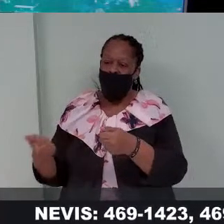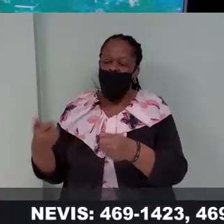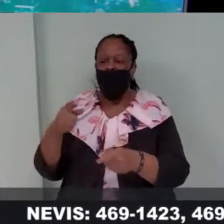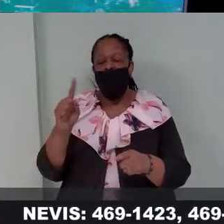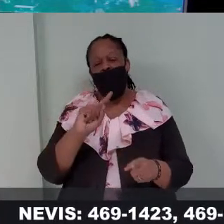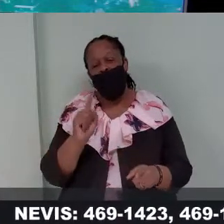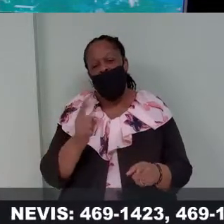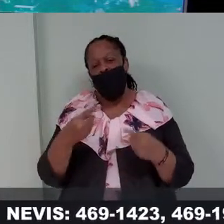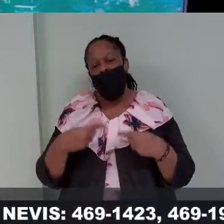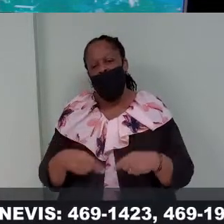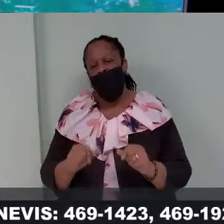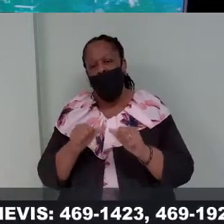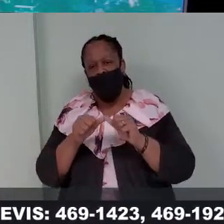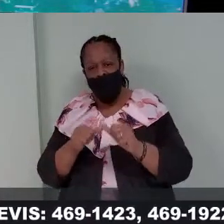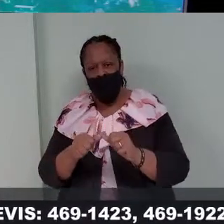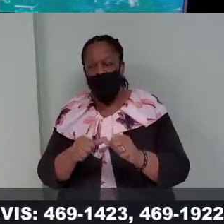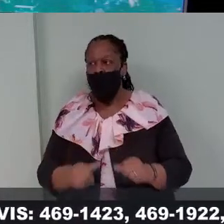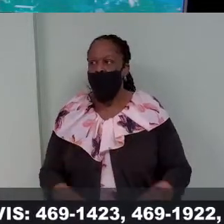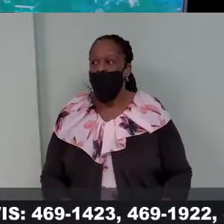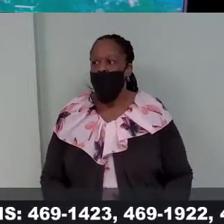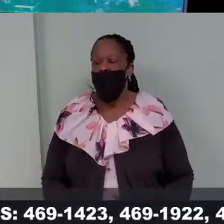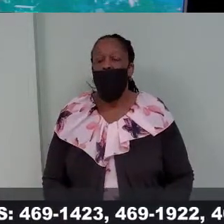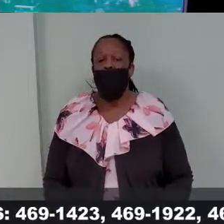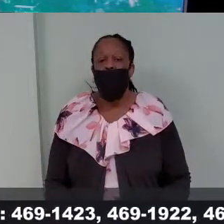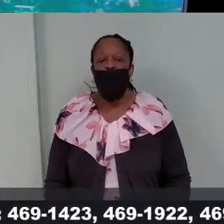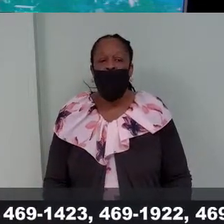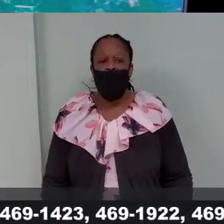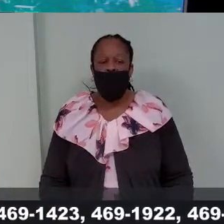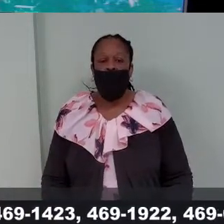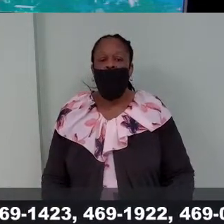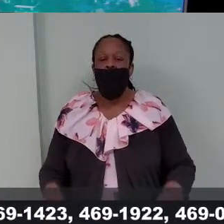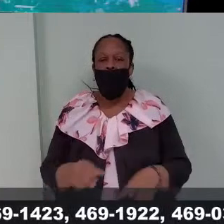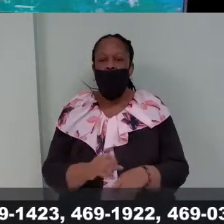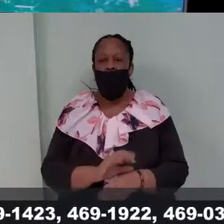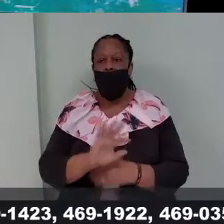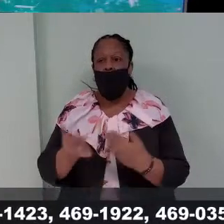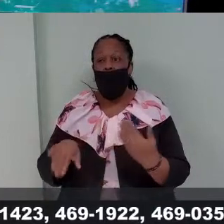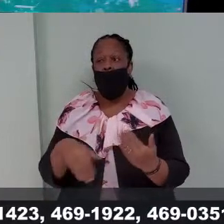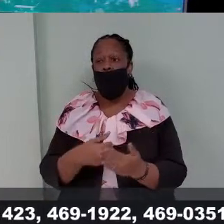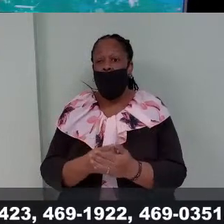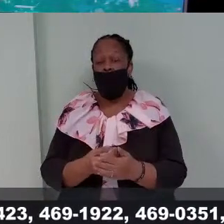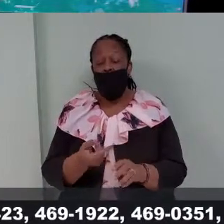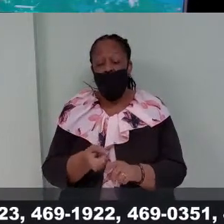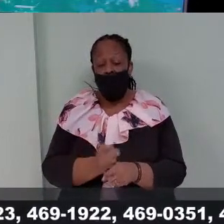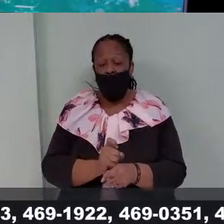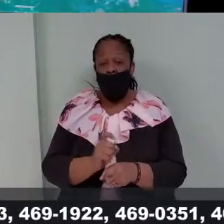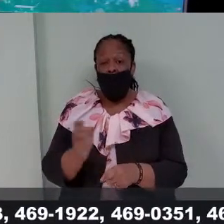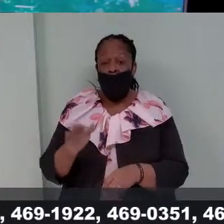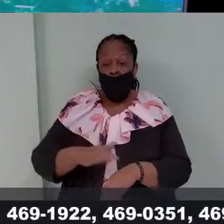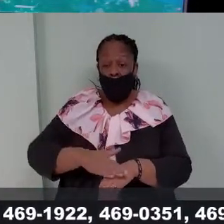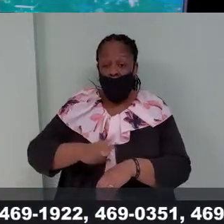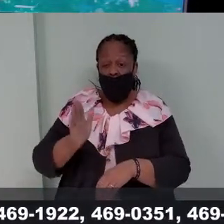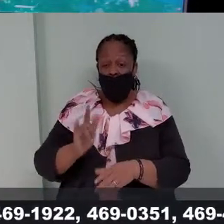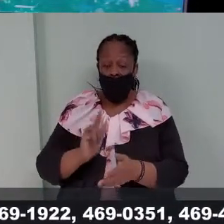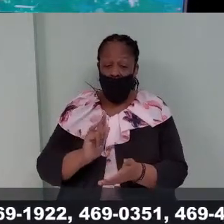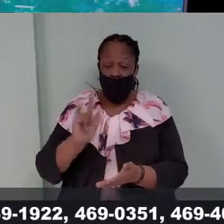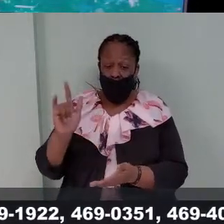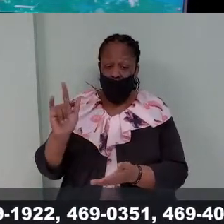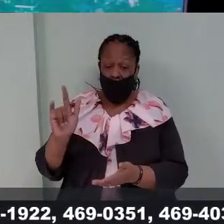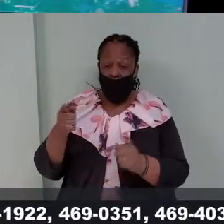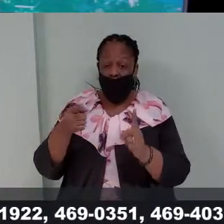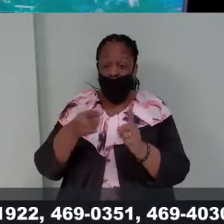process took approximately 2 hours and 33 minutes from the entrance into the hall to the